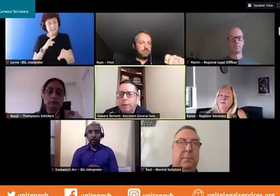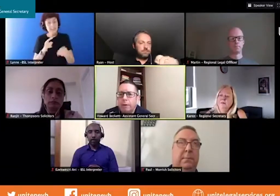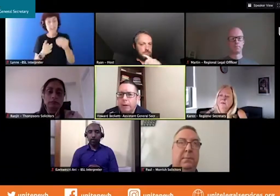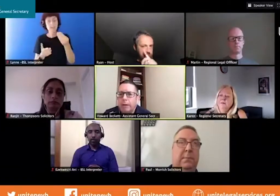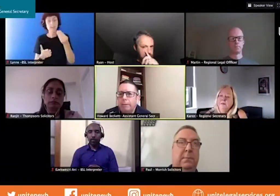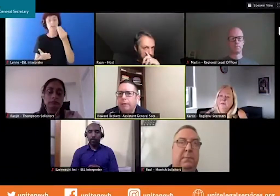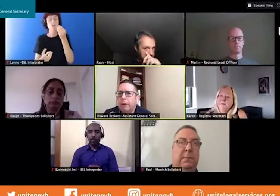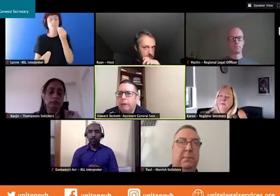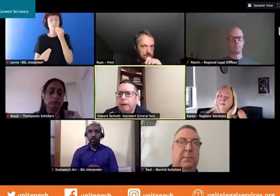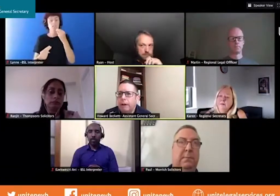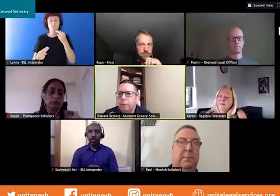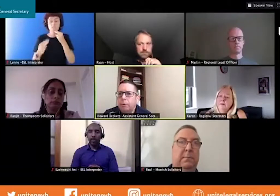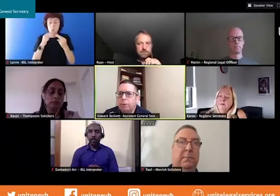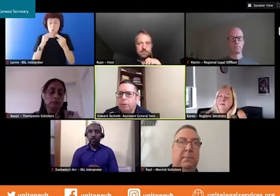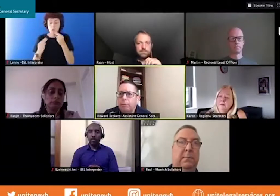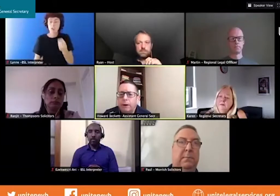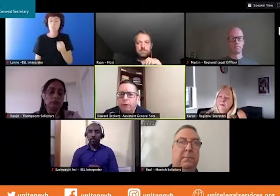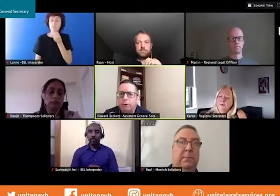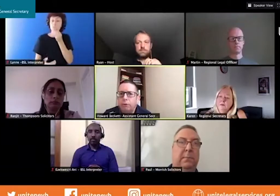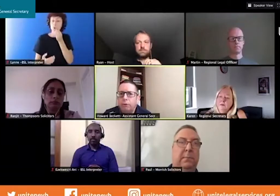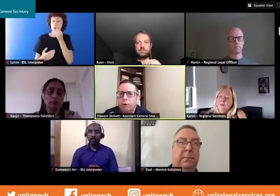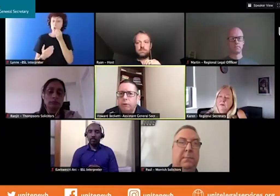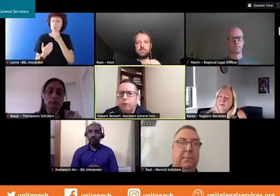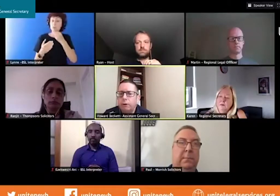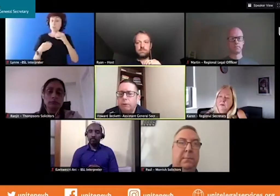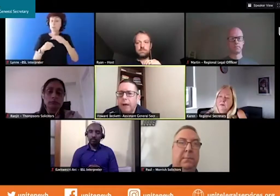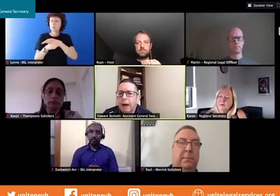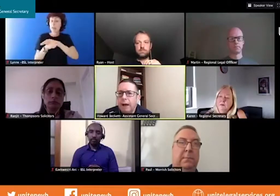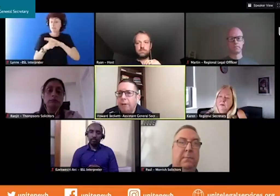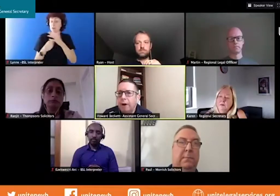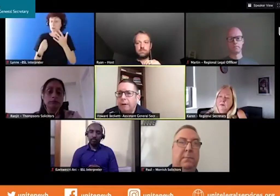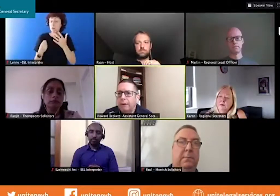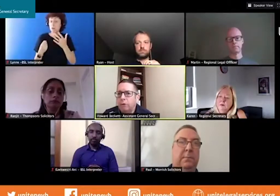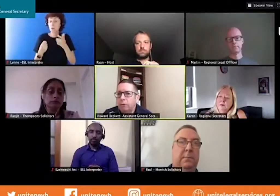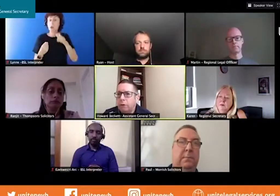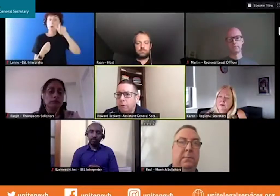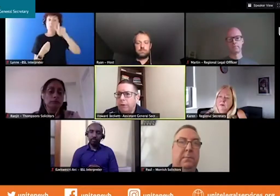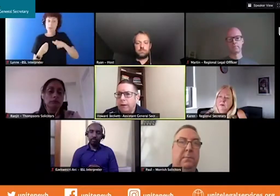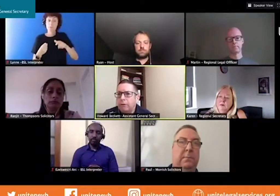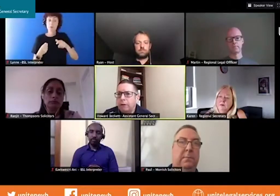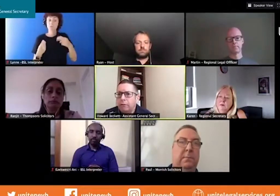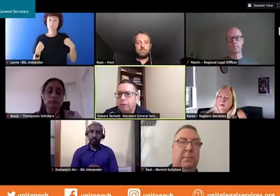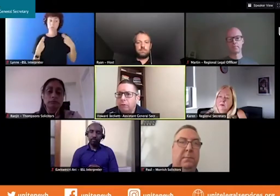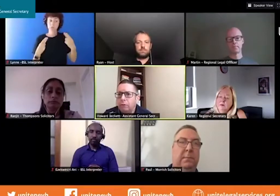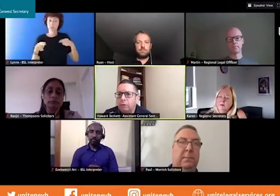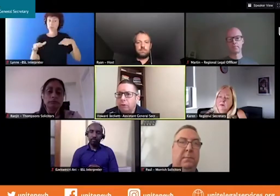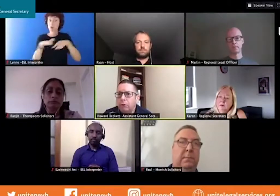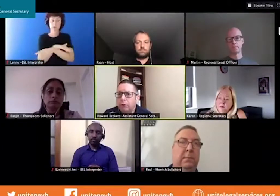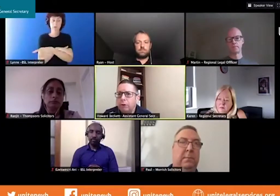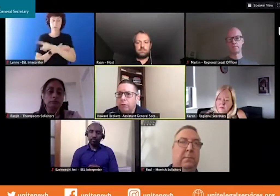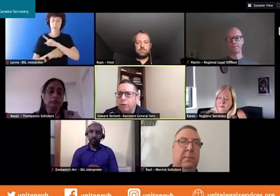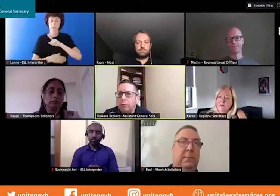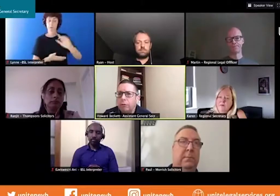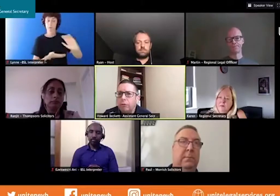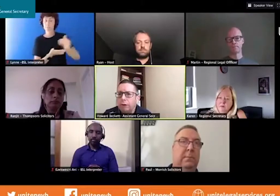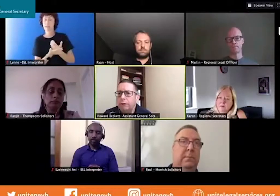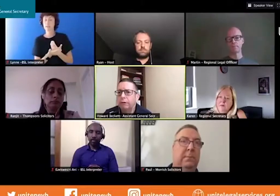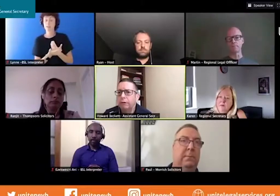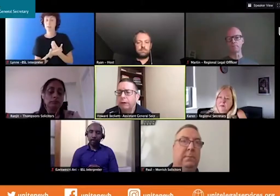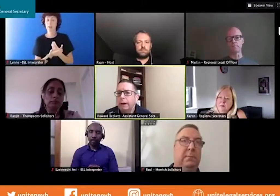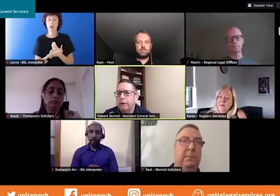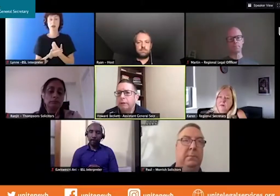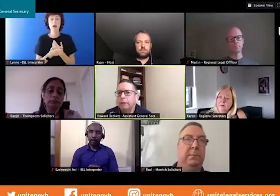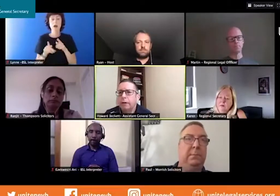people leave sites because of the failure of social distancing, and rightly so. We've had sites close across the country, the most recent